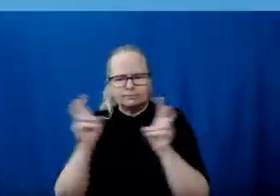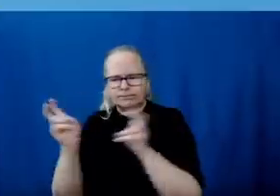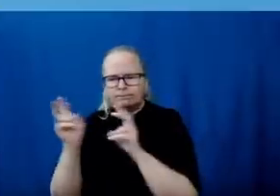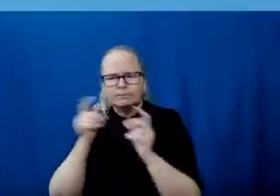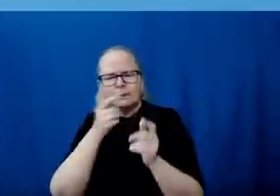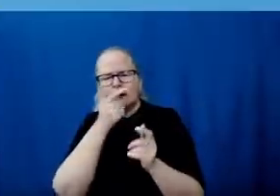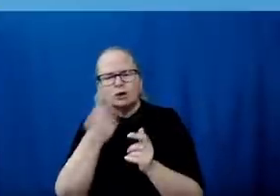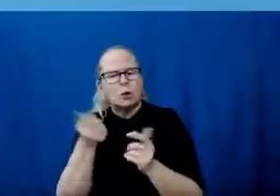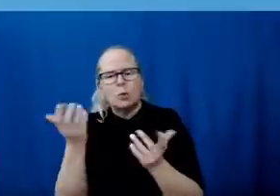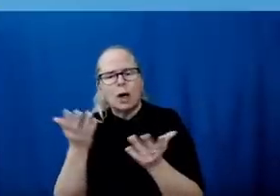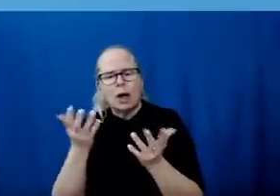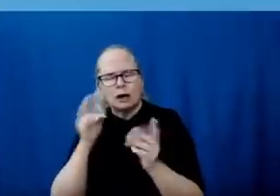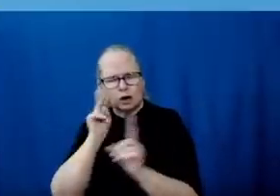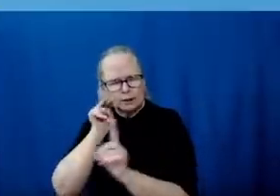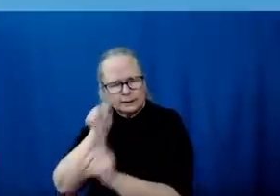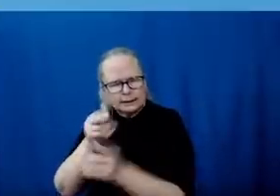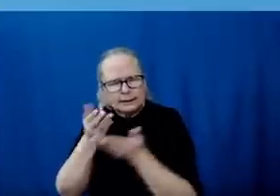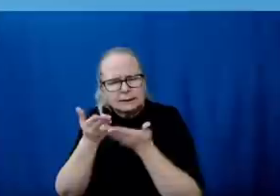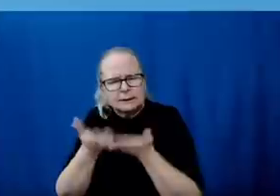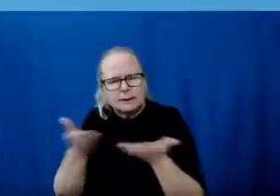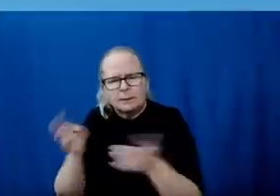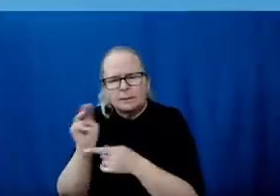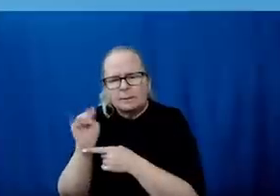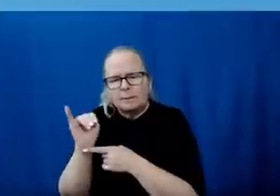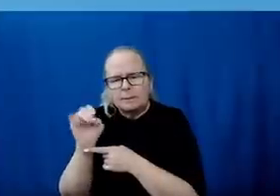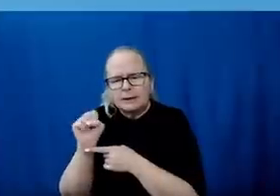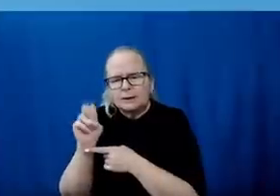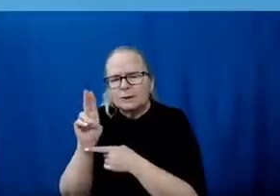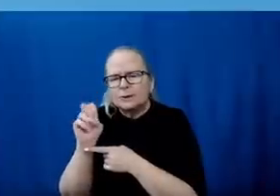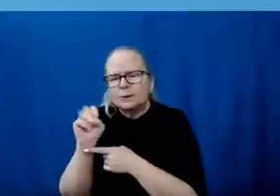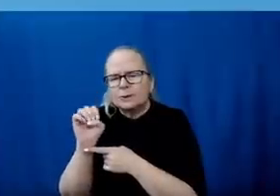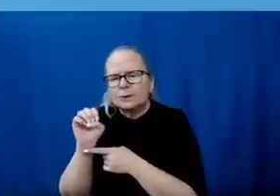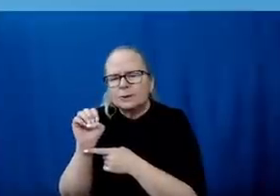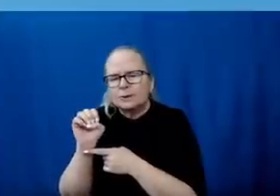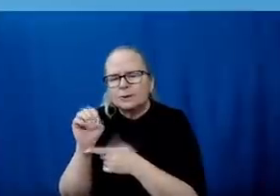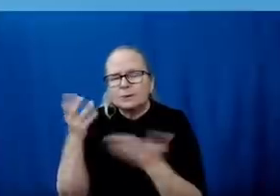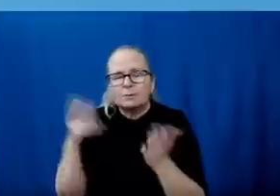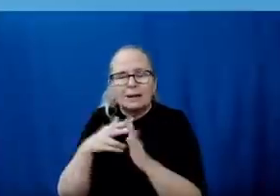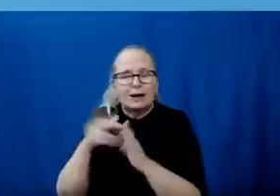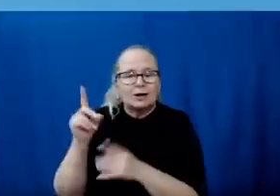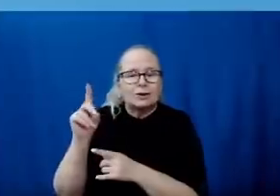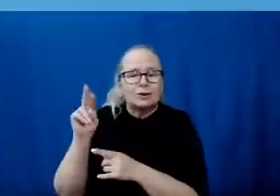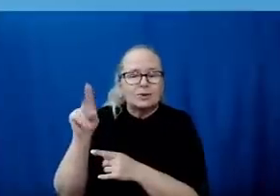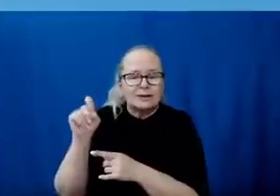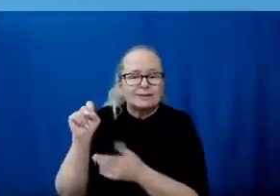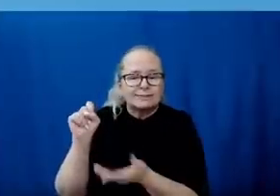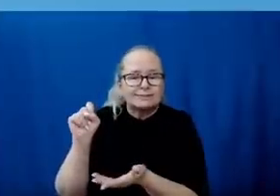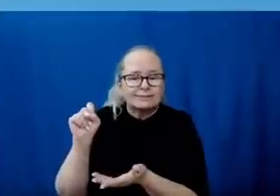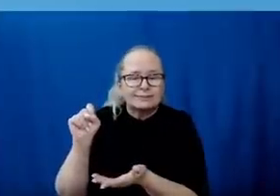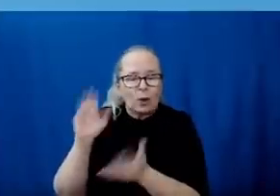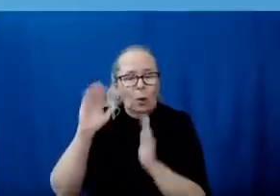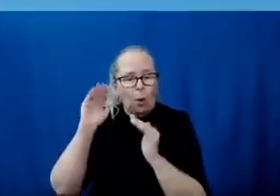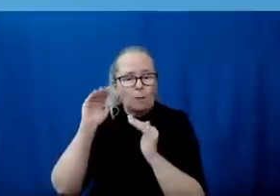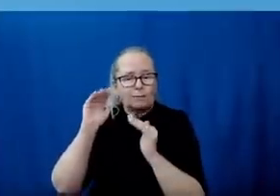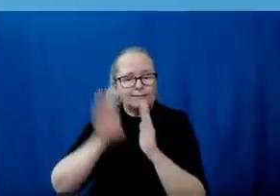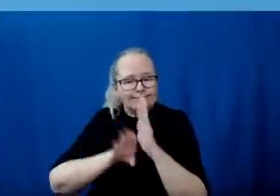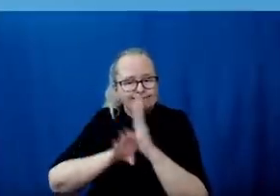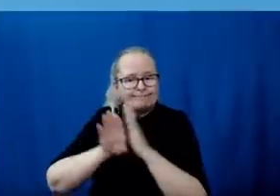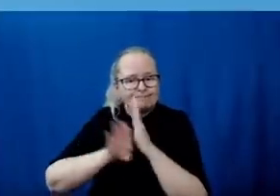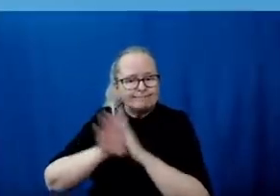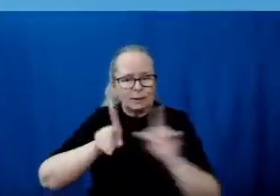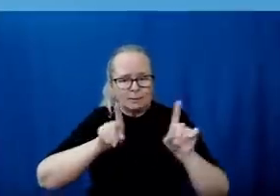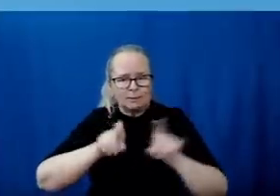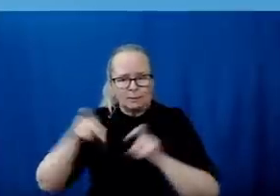topical interest right now is monitoring for substances of misuse, so drugs. And